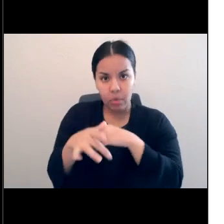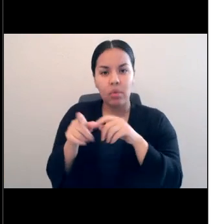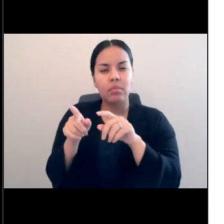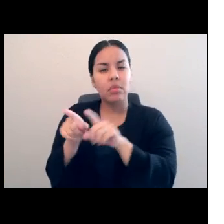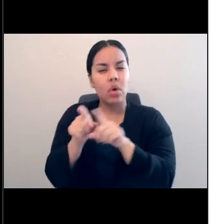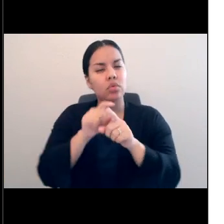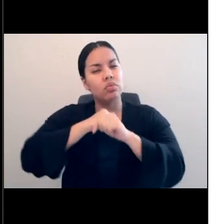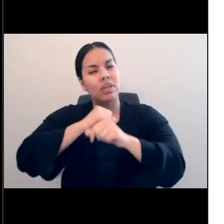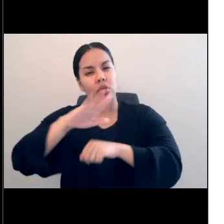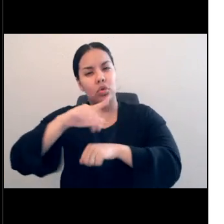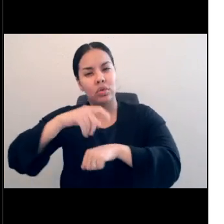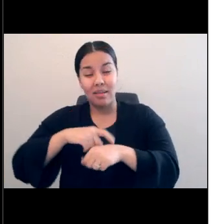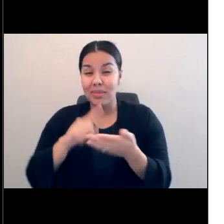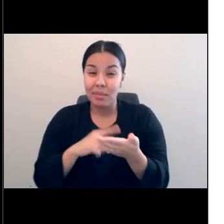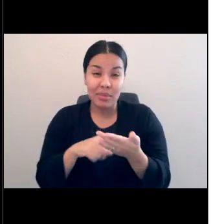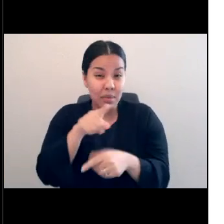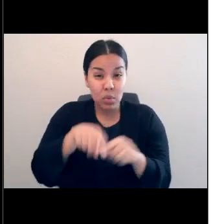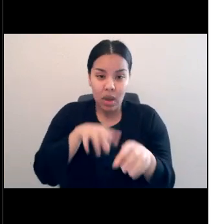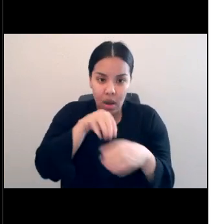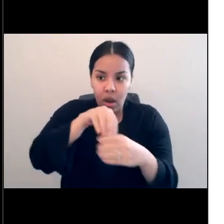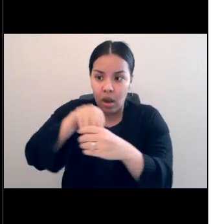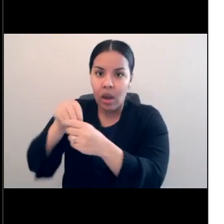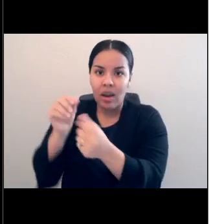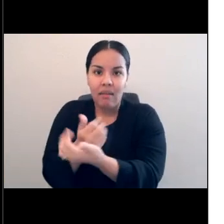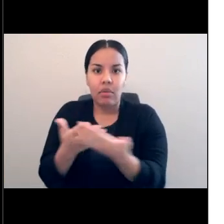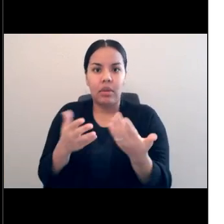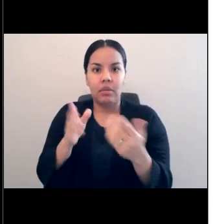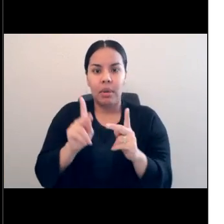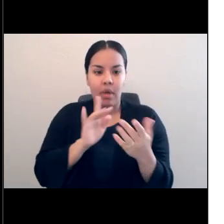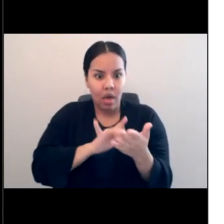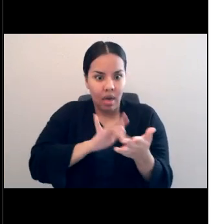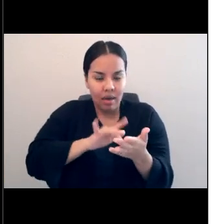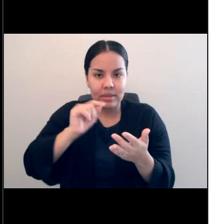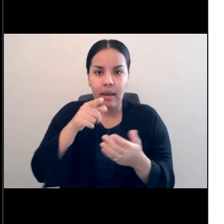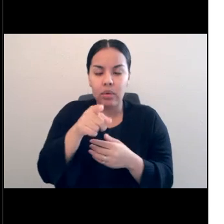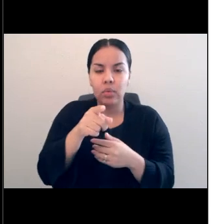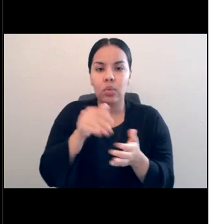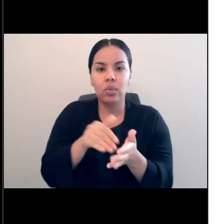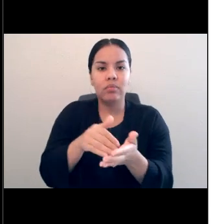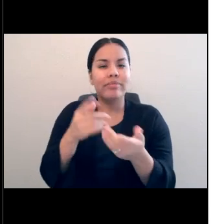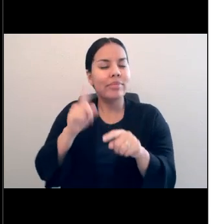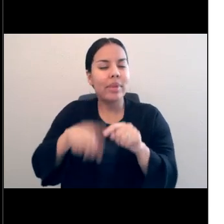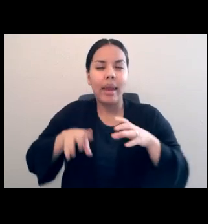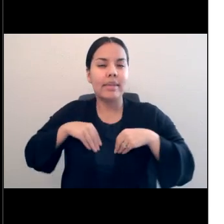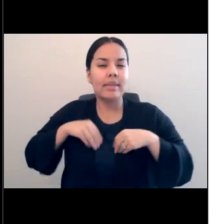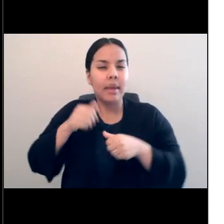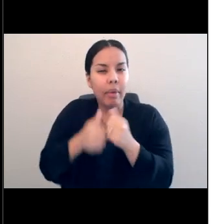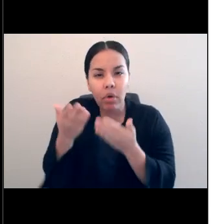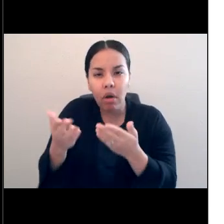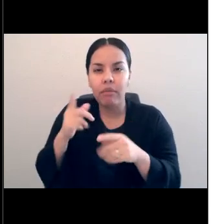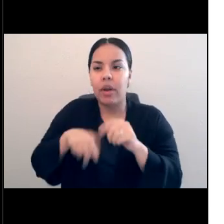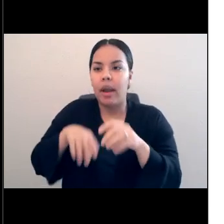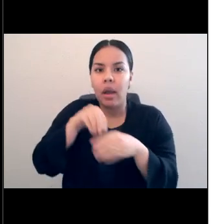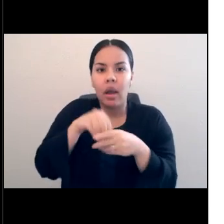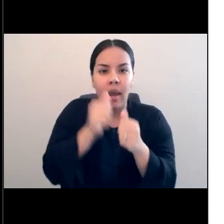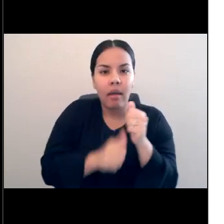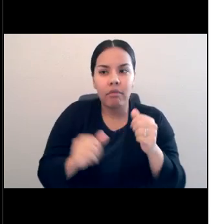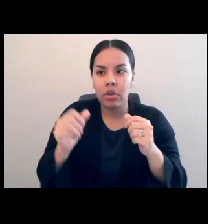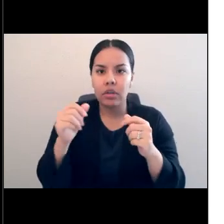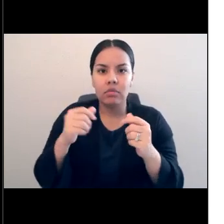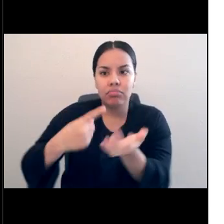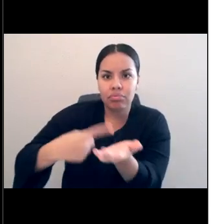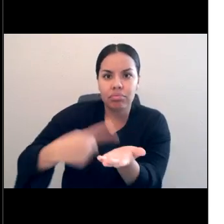you can't engage in everything that you've been tagged in, and that's okay. You can't accept every offer that's been given to you, and that's okay, right? And also,